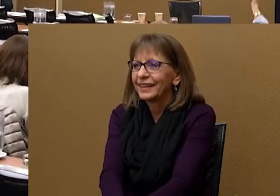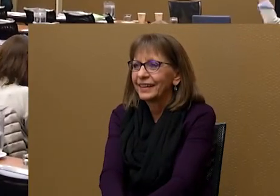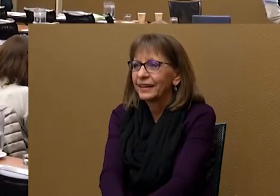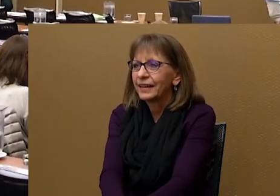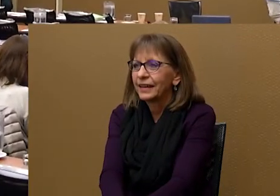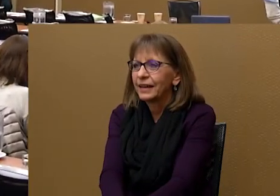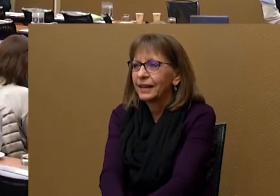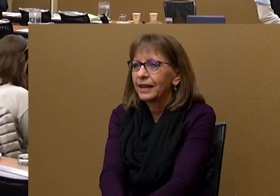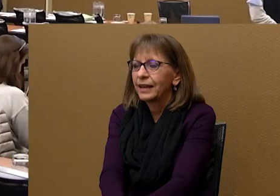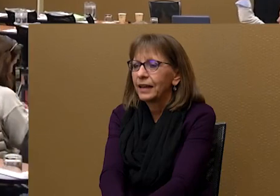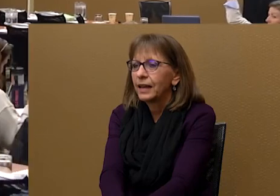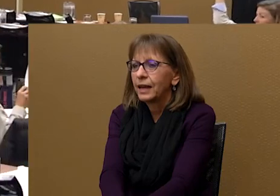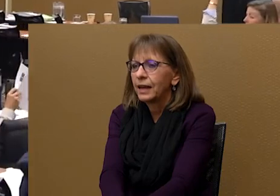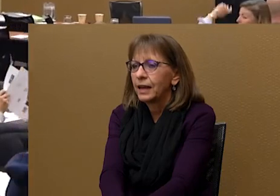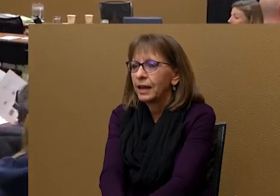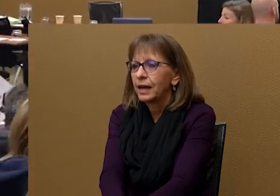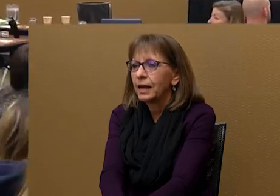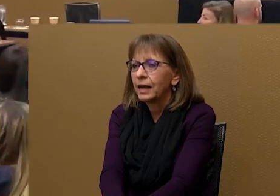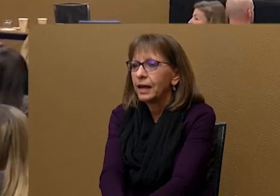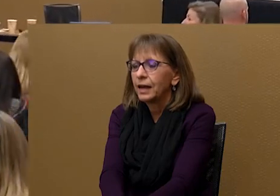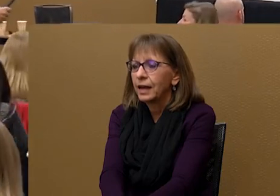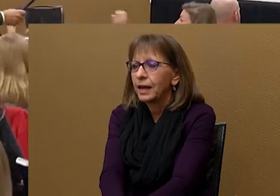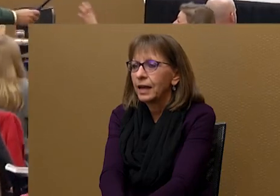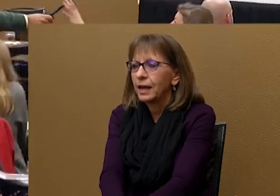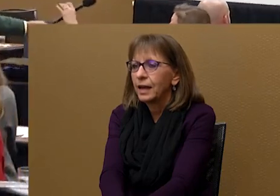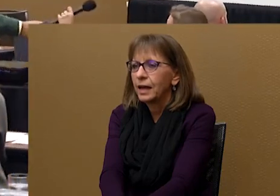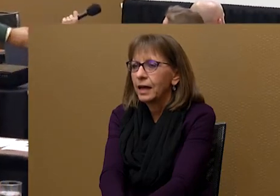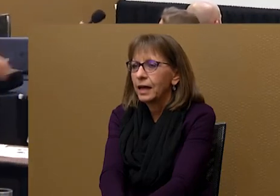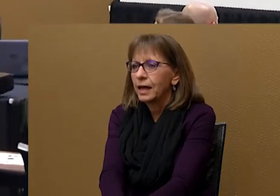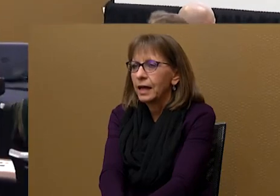Who was, okay.